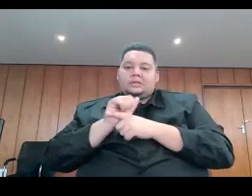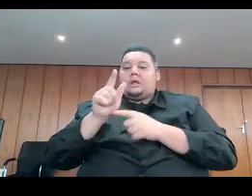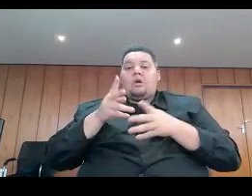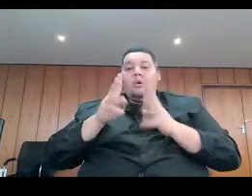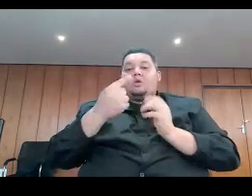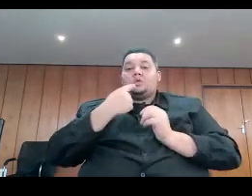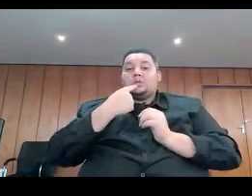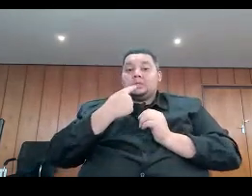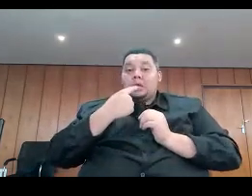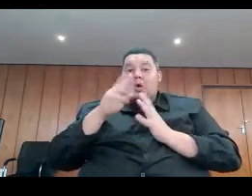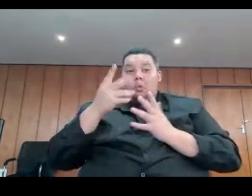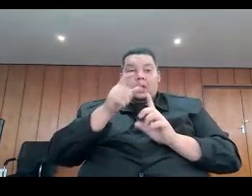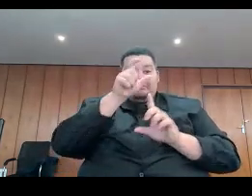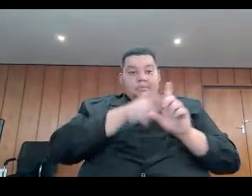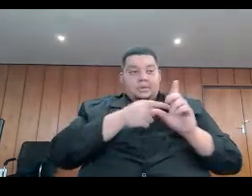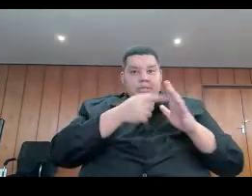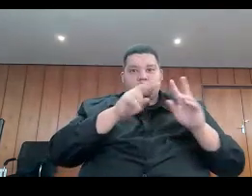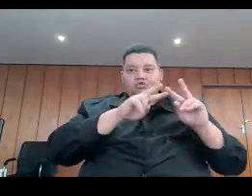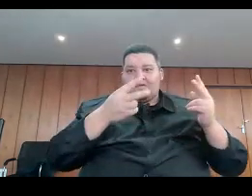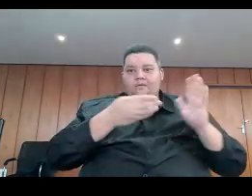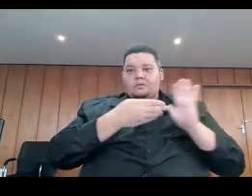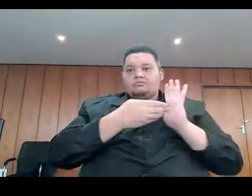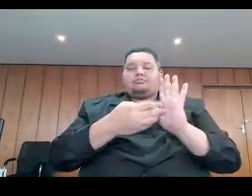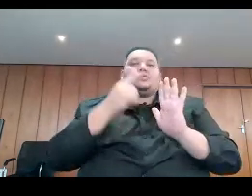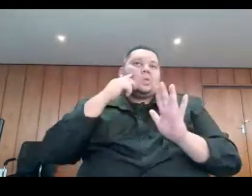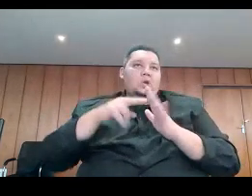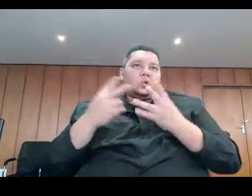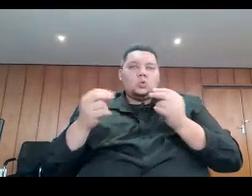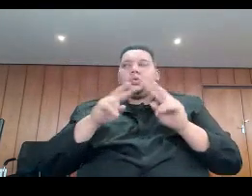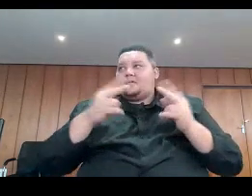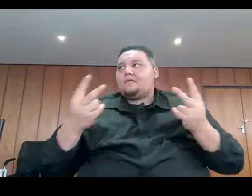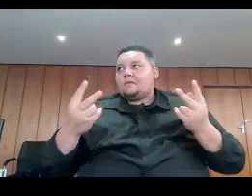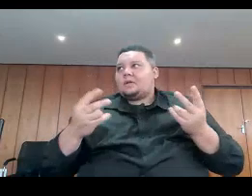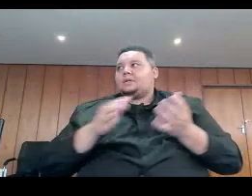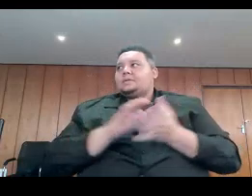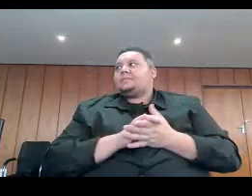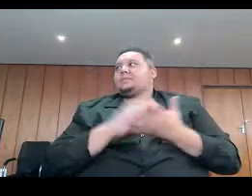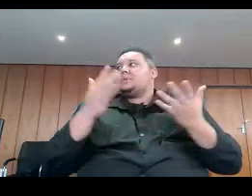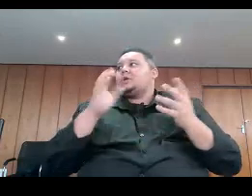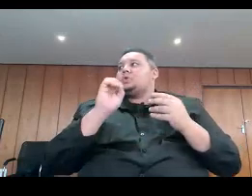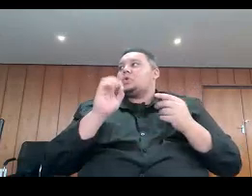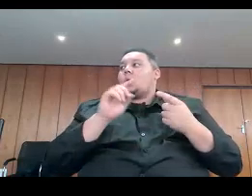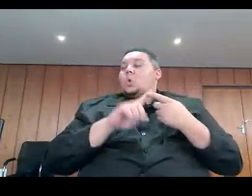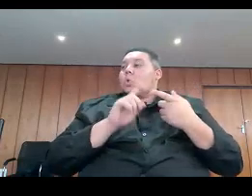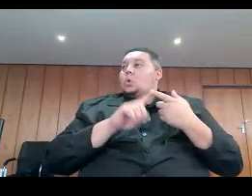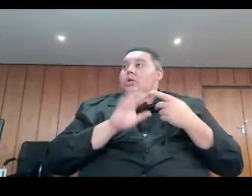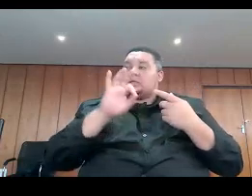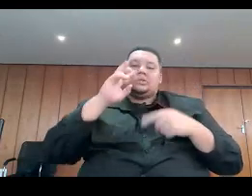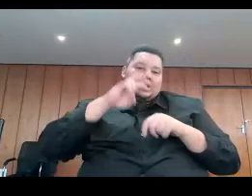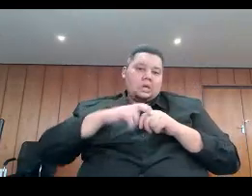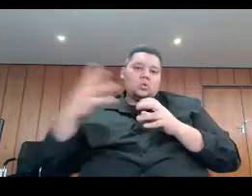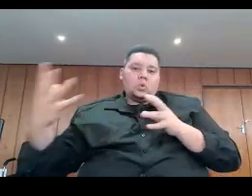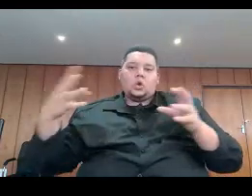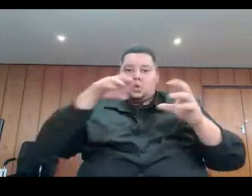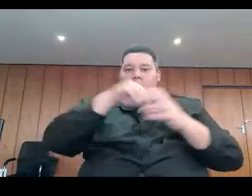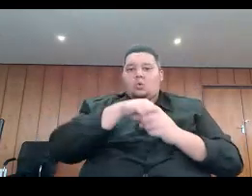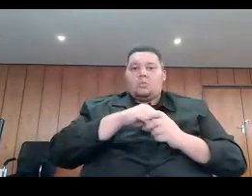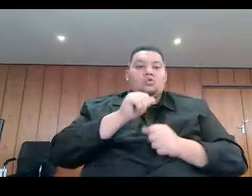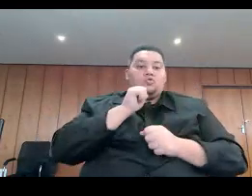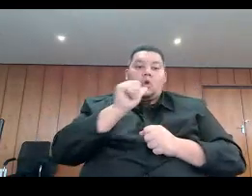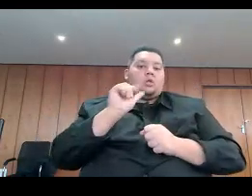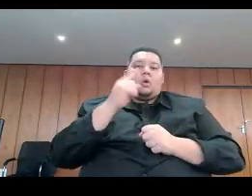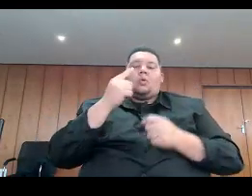way to say, here's somebody different and you have to do things different. And so this has to be incorporated in